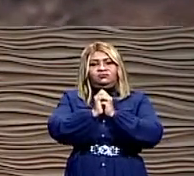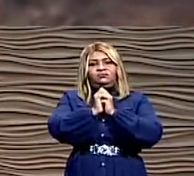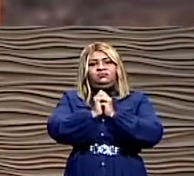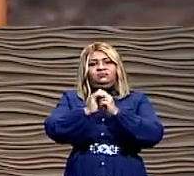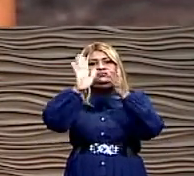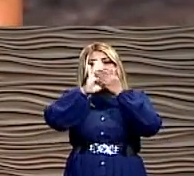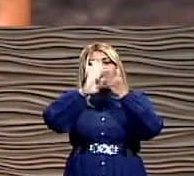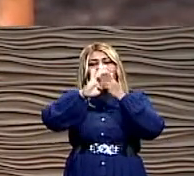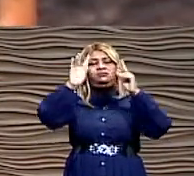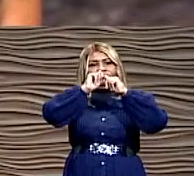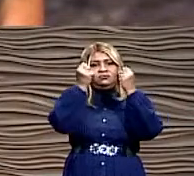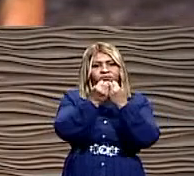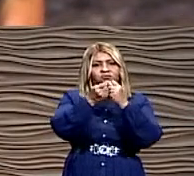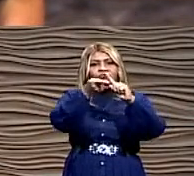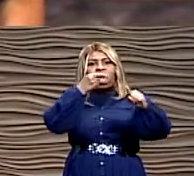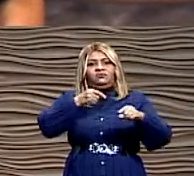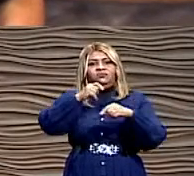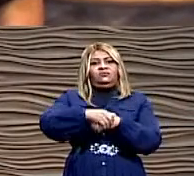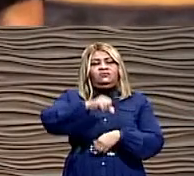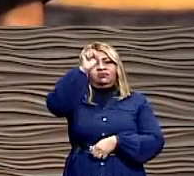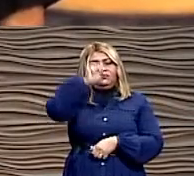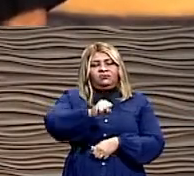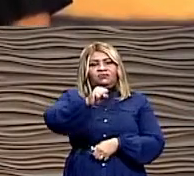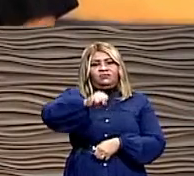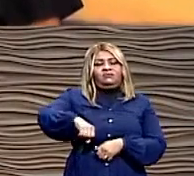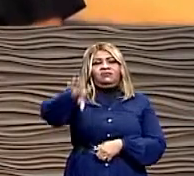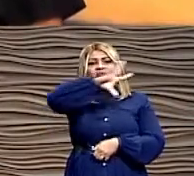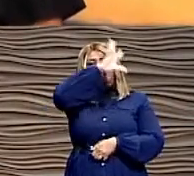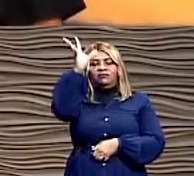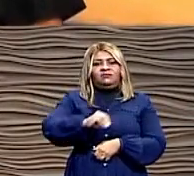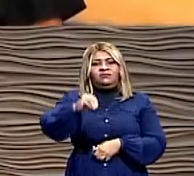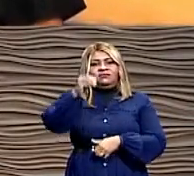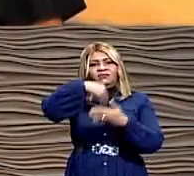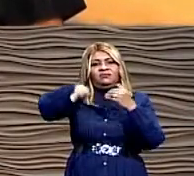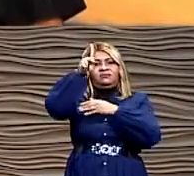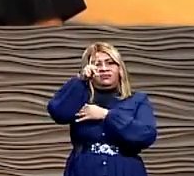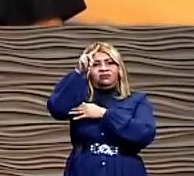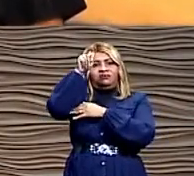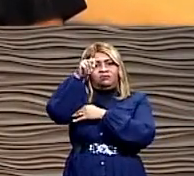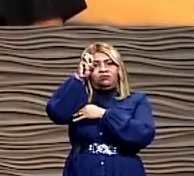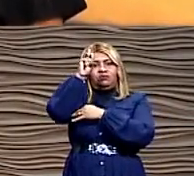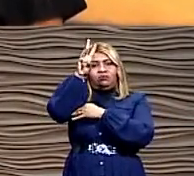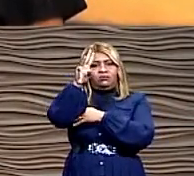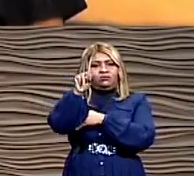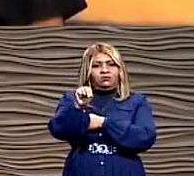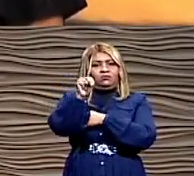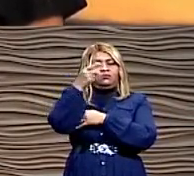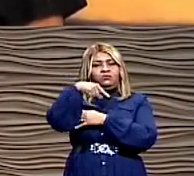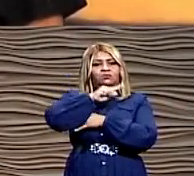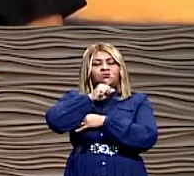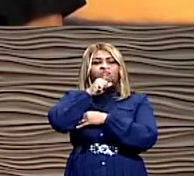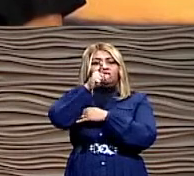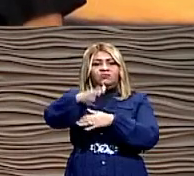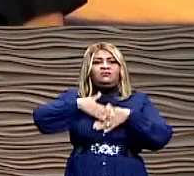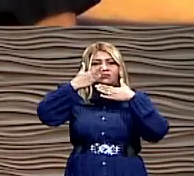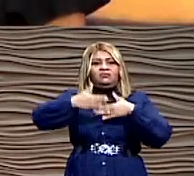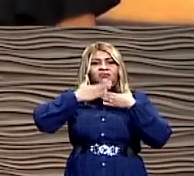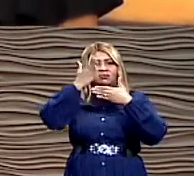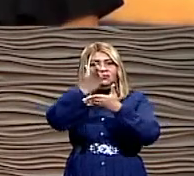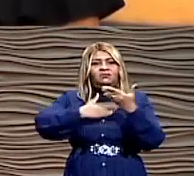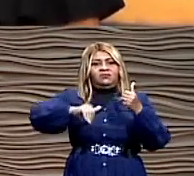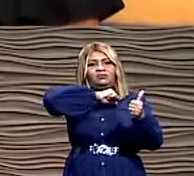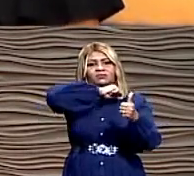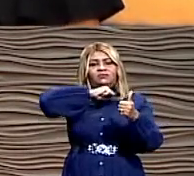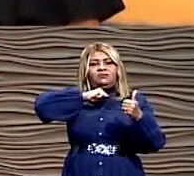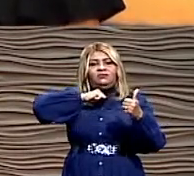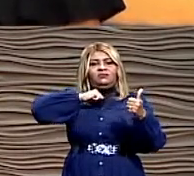Church, South Africa, in Cape Town. We love you and we are so honored to be part of this celebration. We're